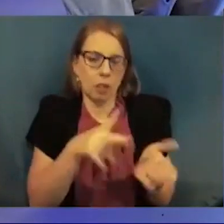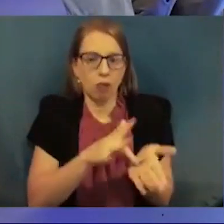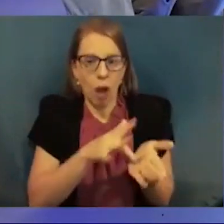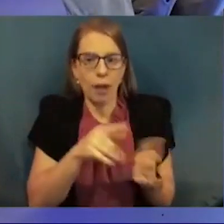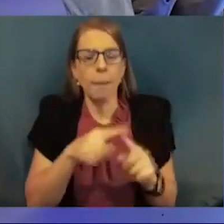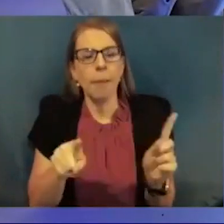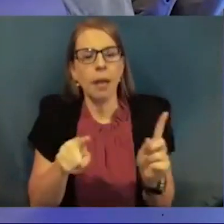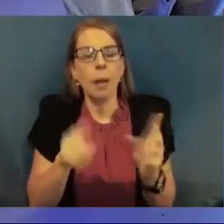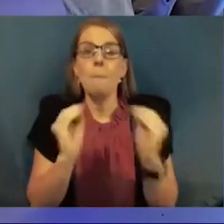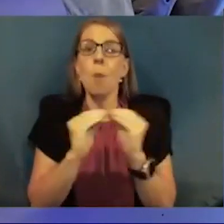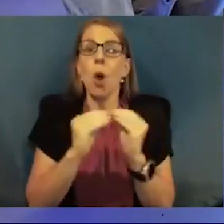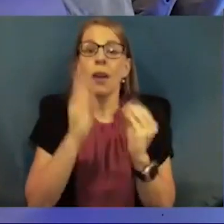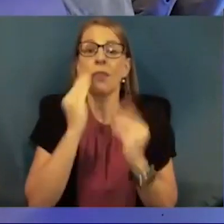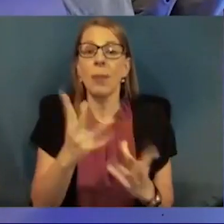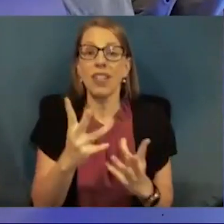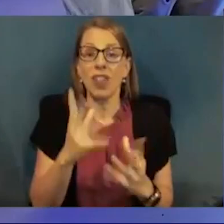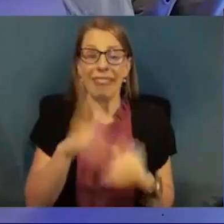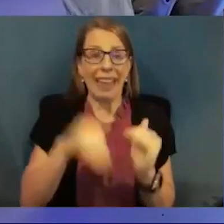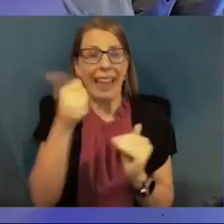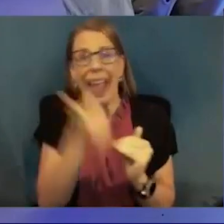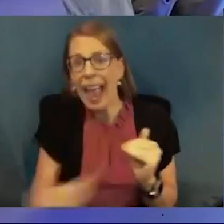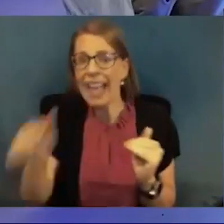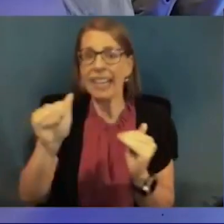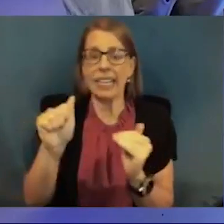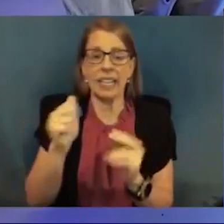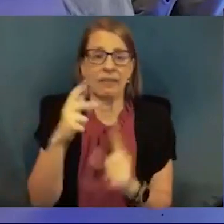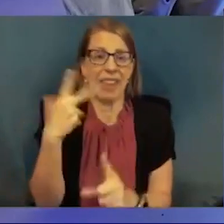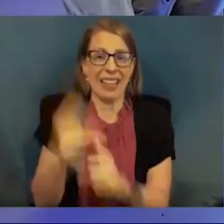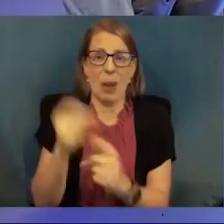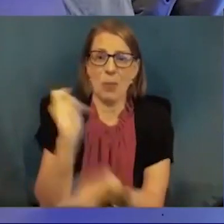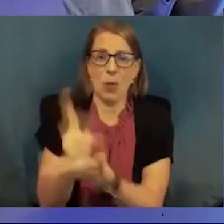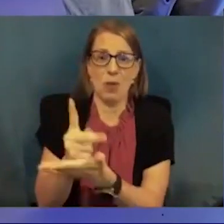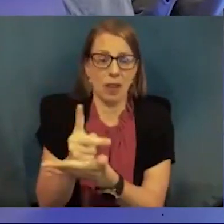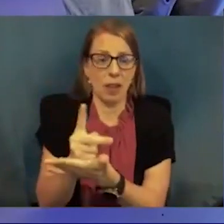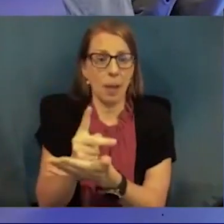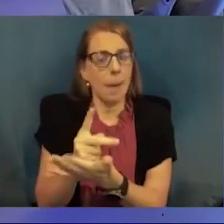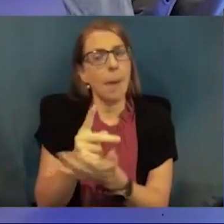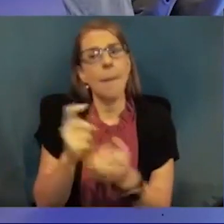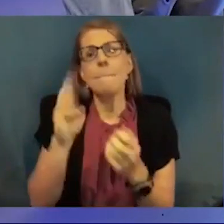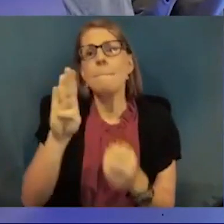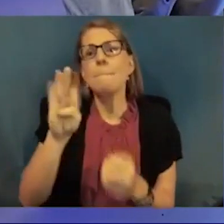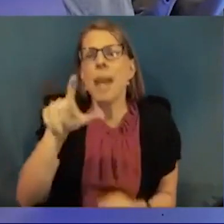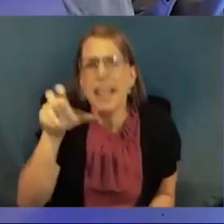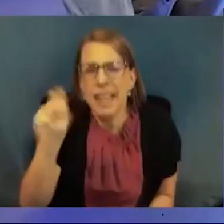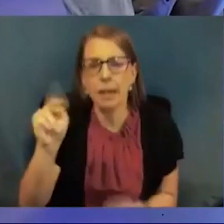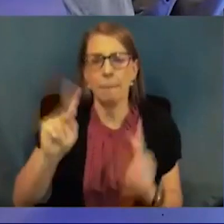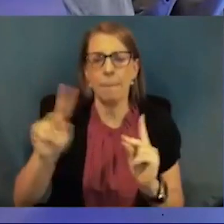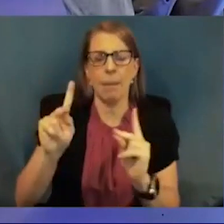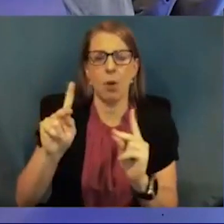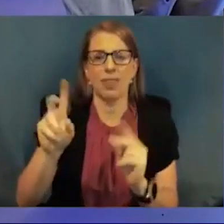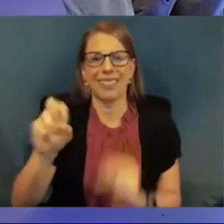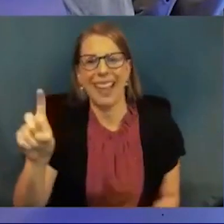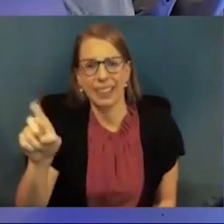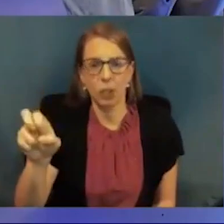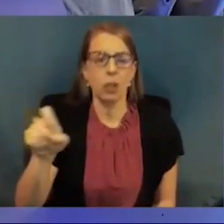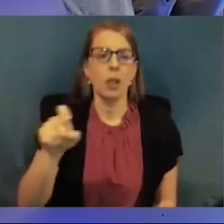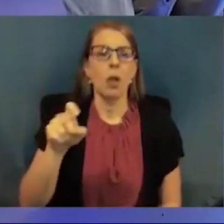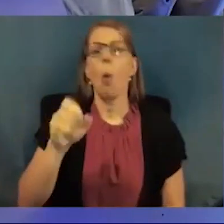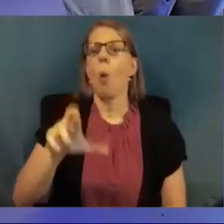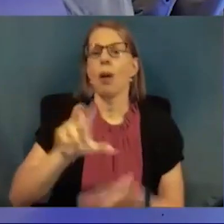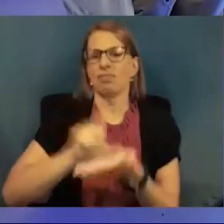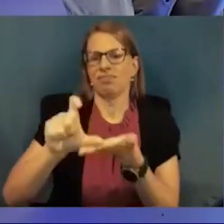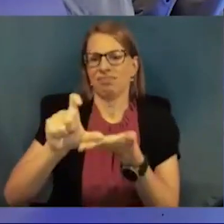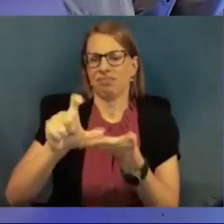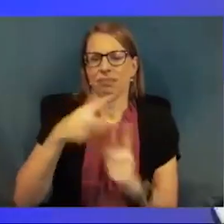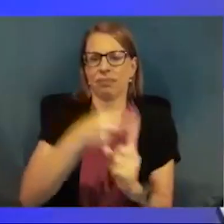any drug we've ever approved, because they've got 1 billion people who have had this diagnosis, or doses that have been given. Absolutely, and I think as far